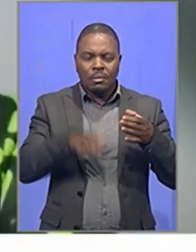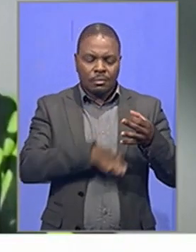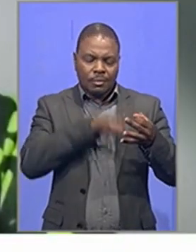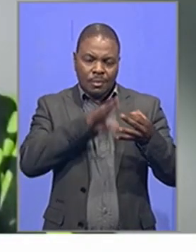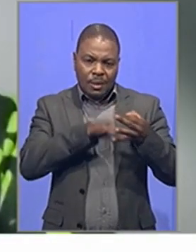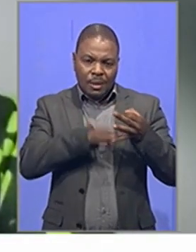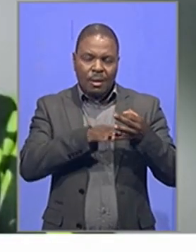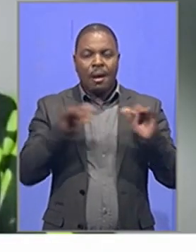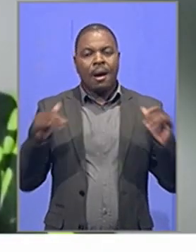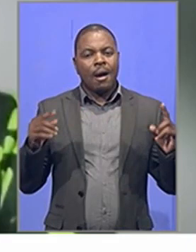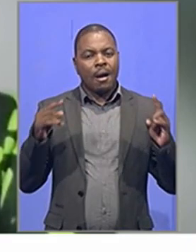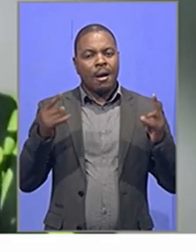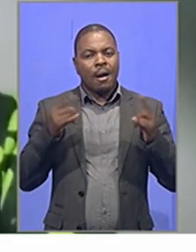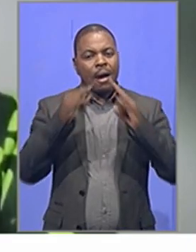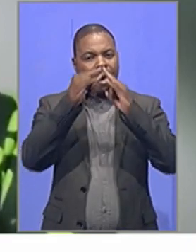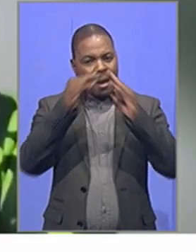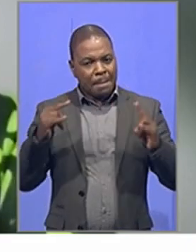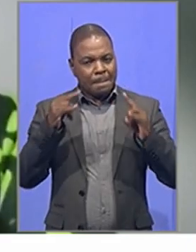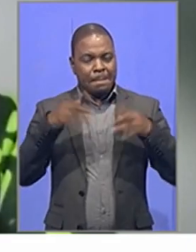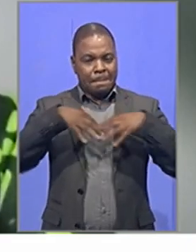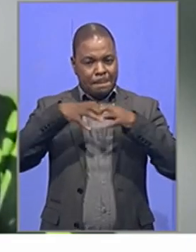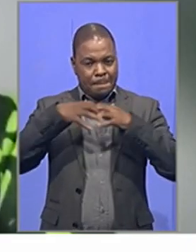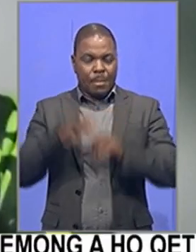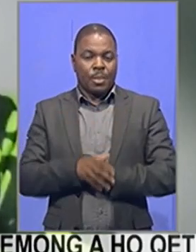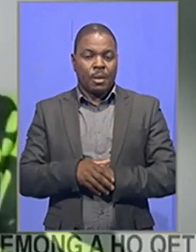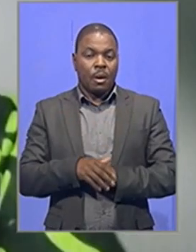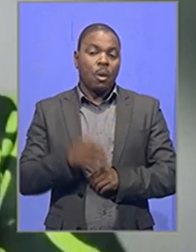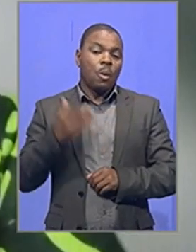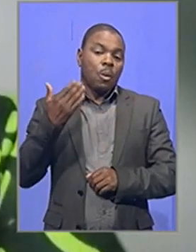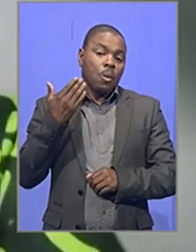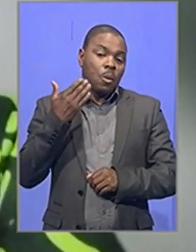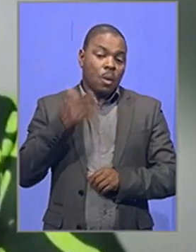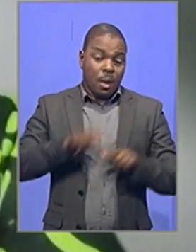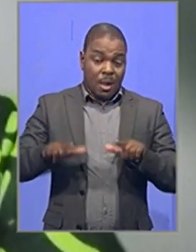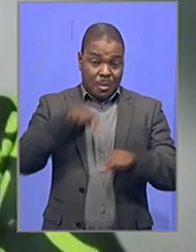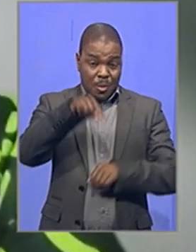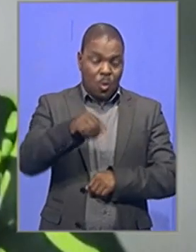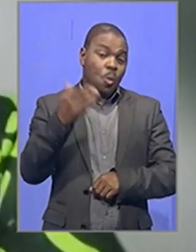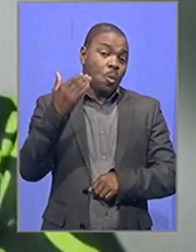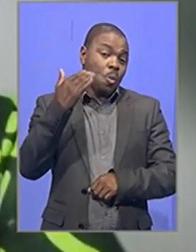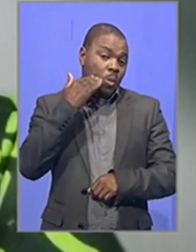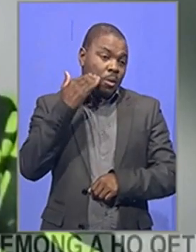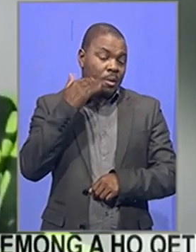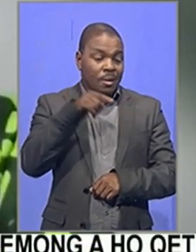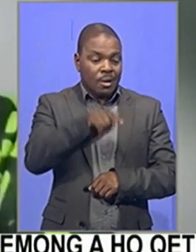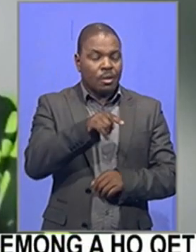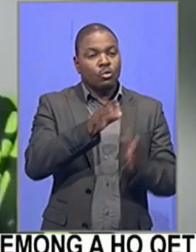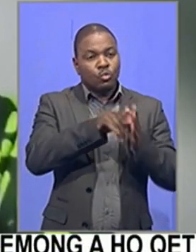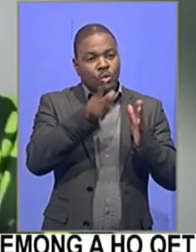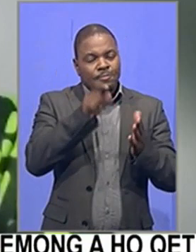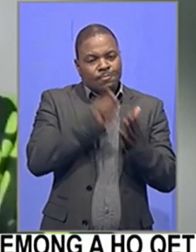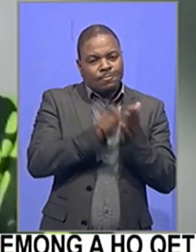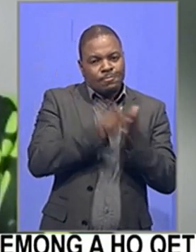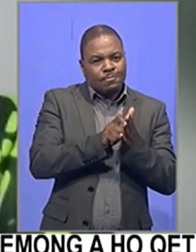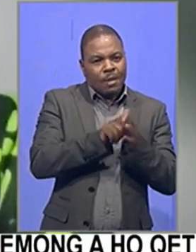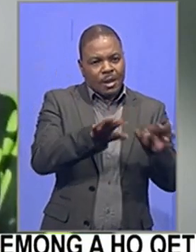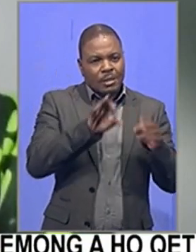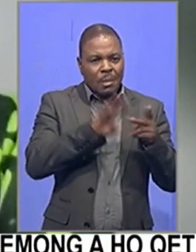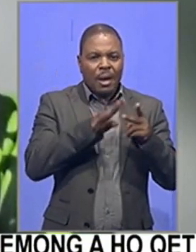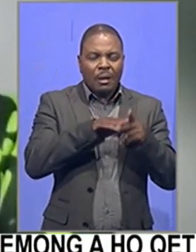camps the last time the trial